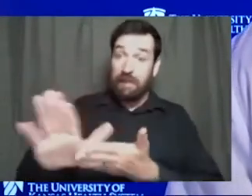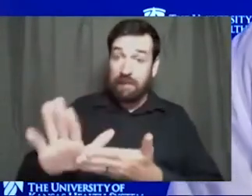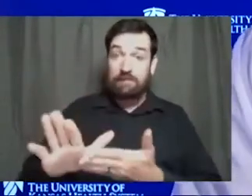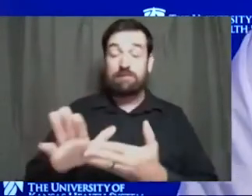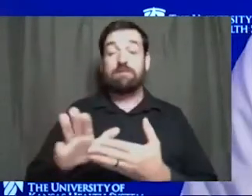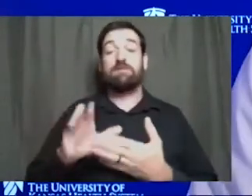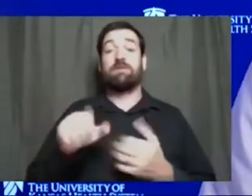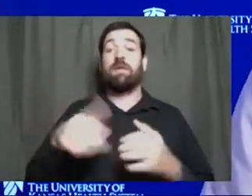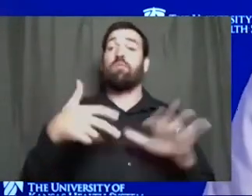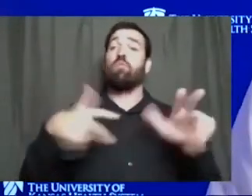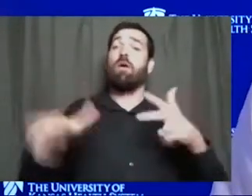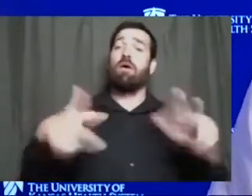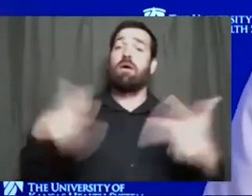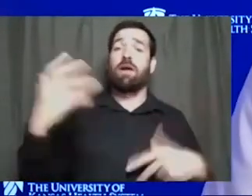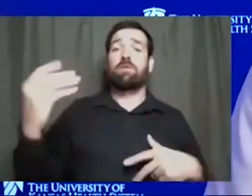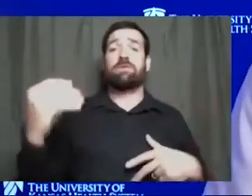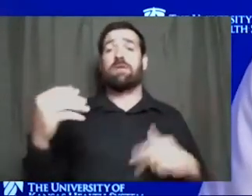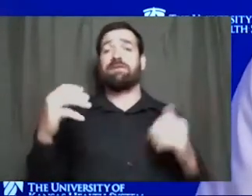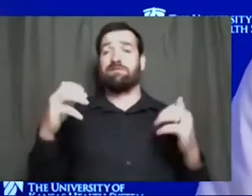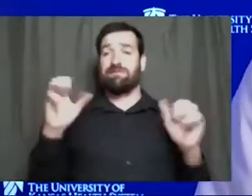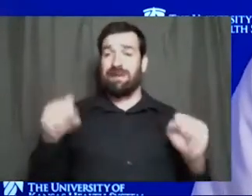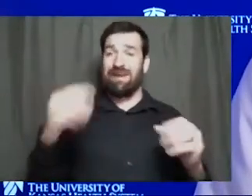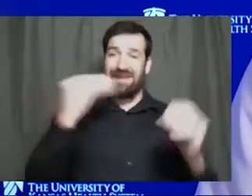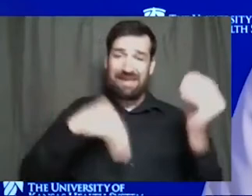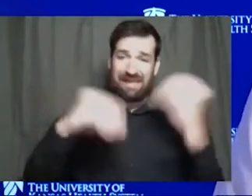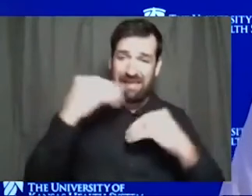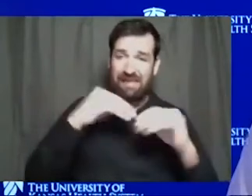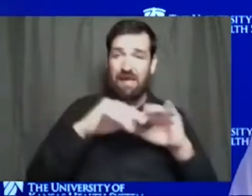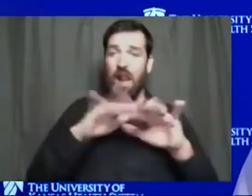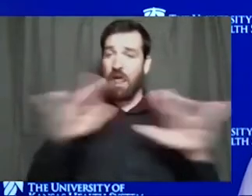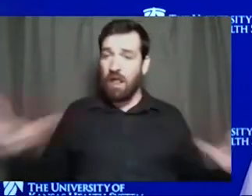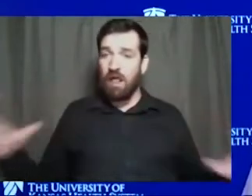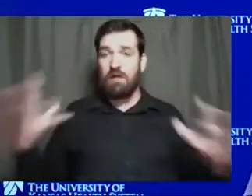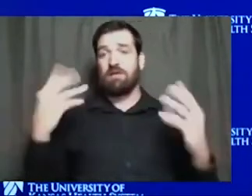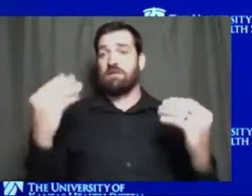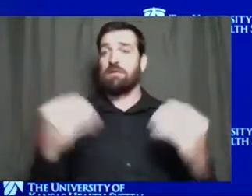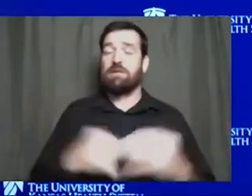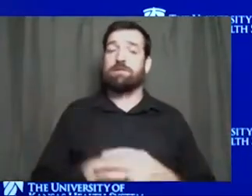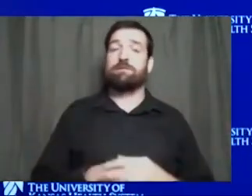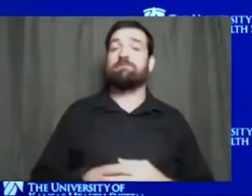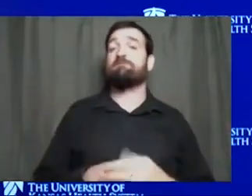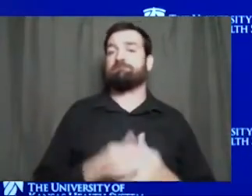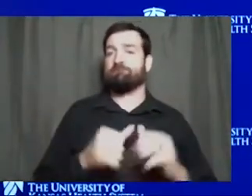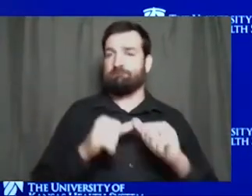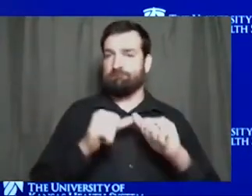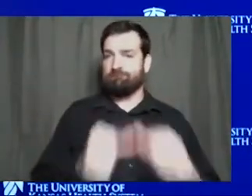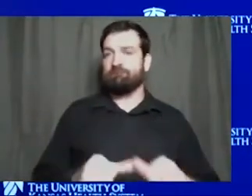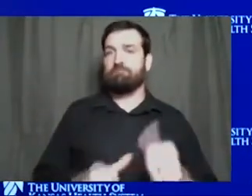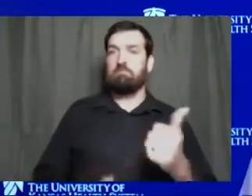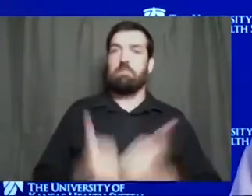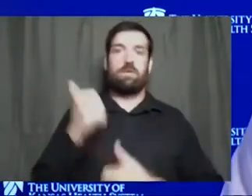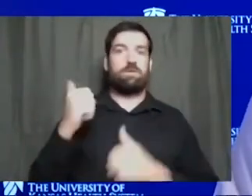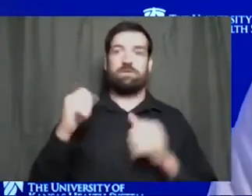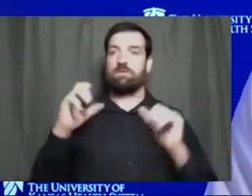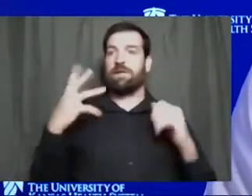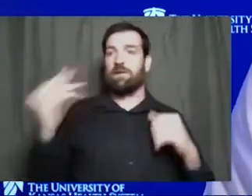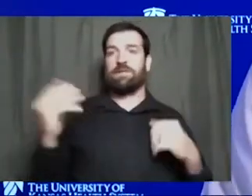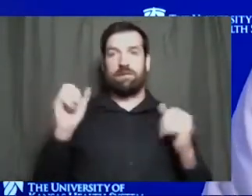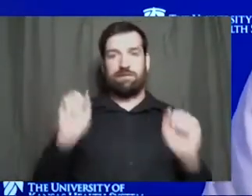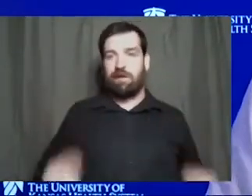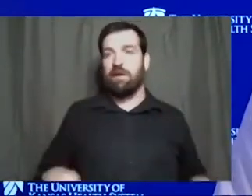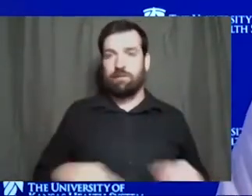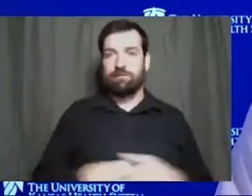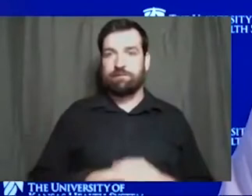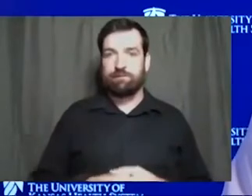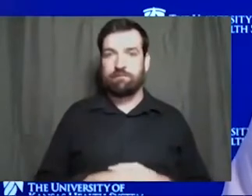out, so you can still be eating outside, doing those things outside. I would continue to do as much outdoors as you can. But I think it's